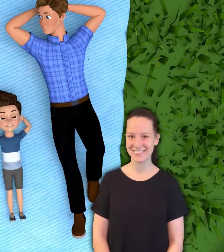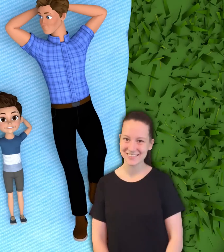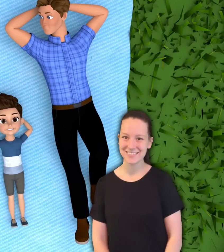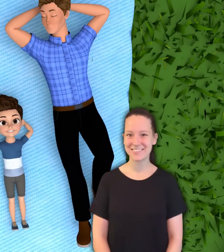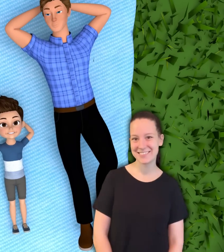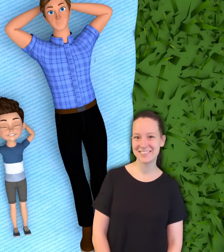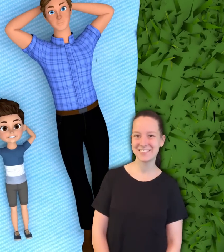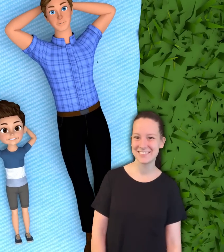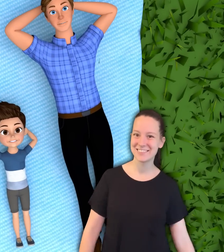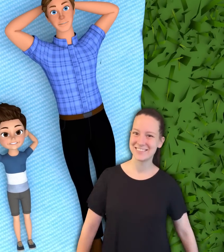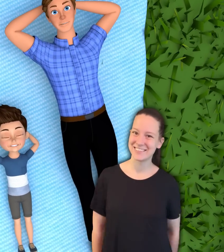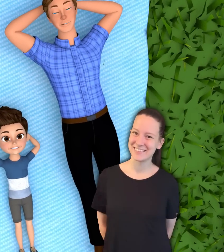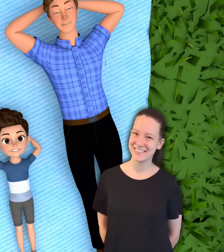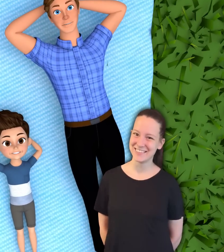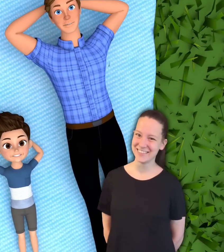yeah